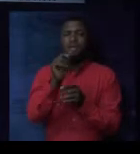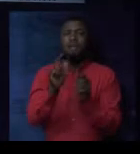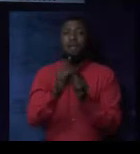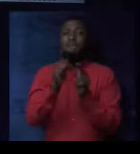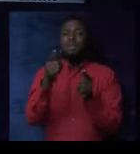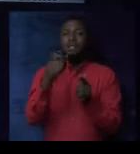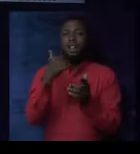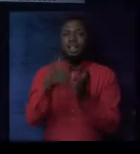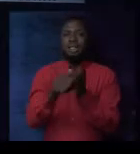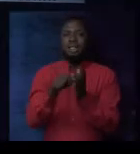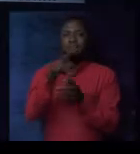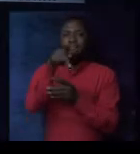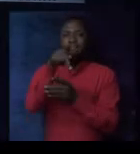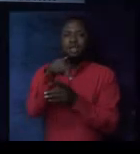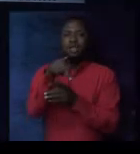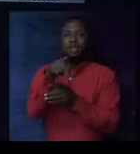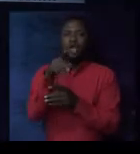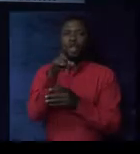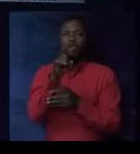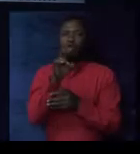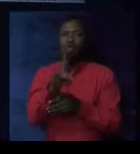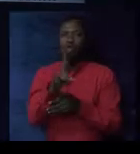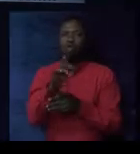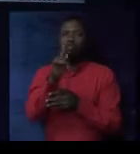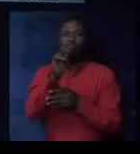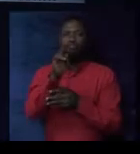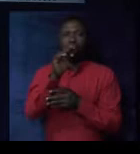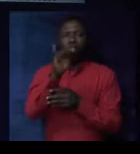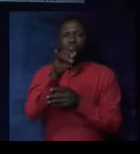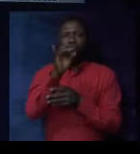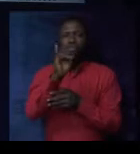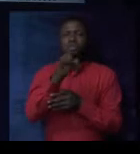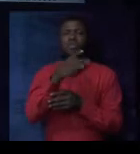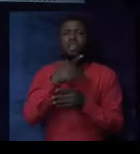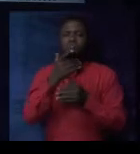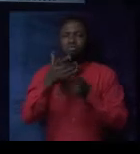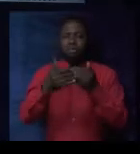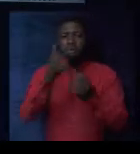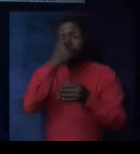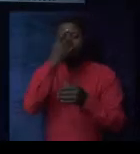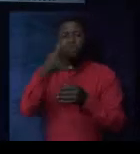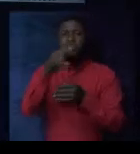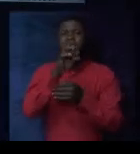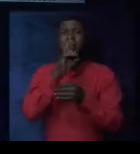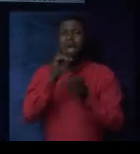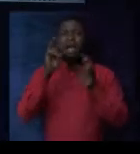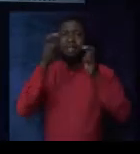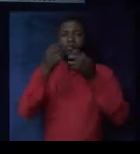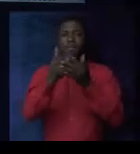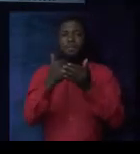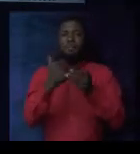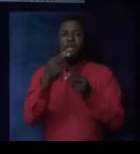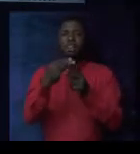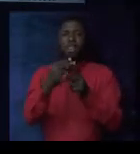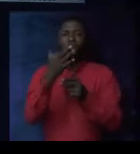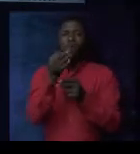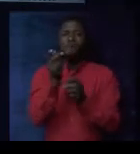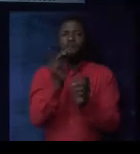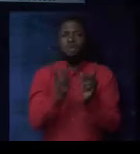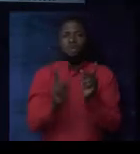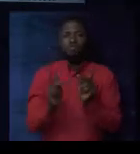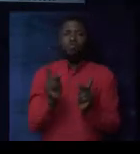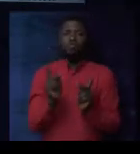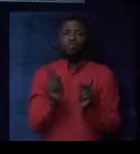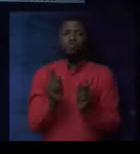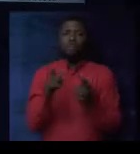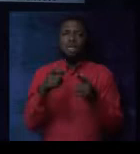capital letter P, Dr. Tunji, and so on, because they are title before names of